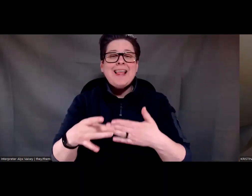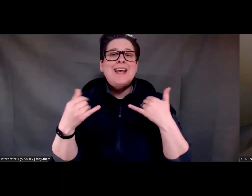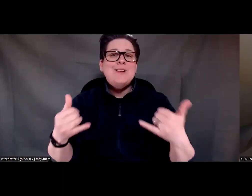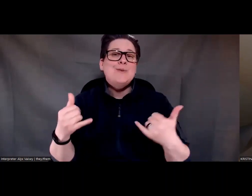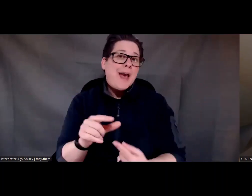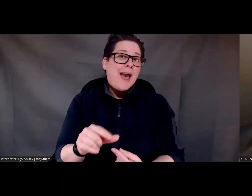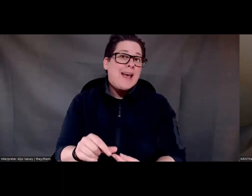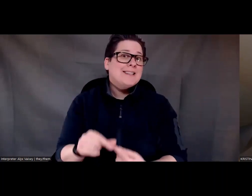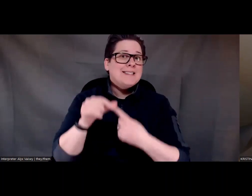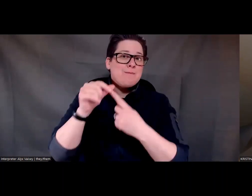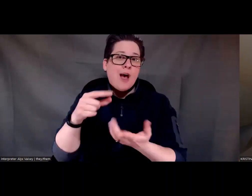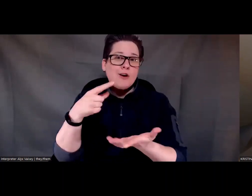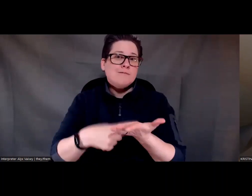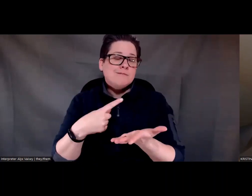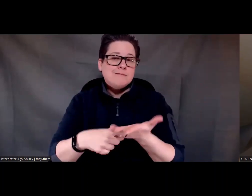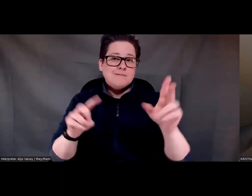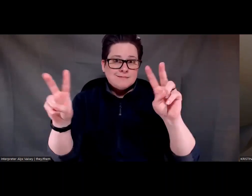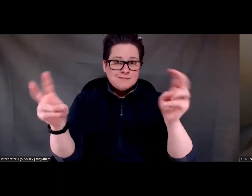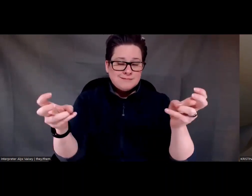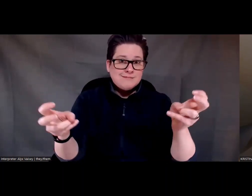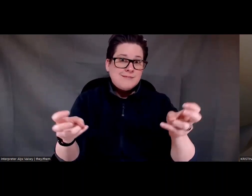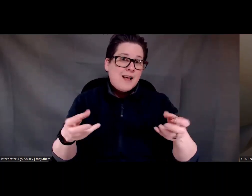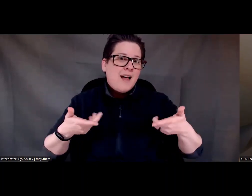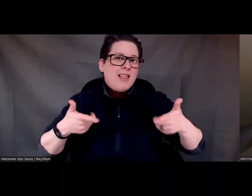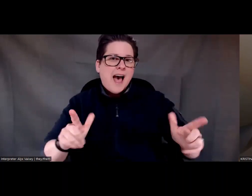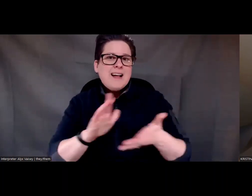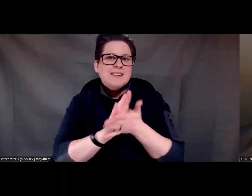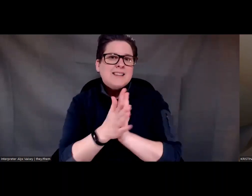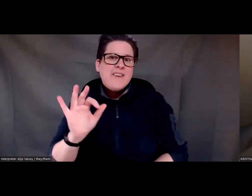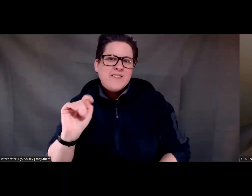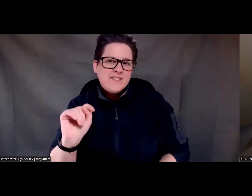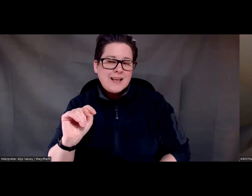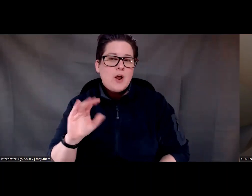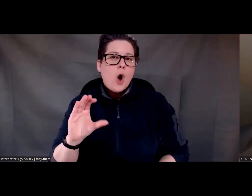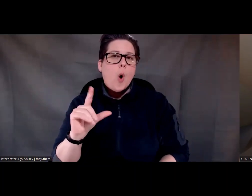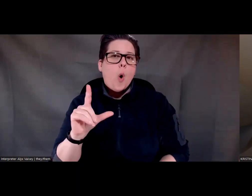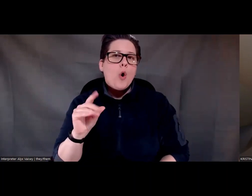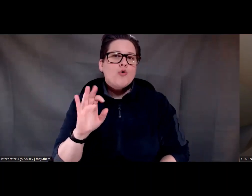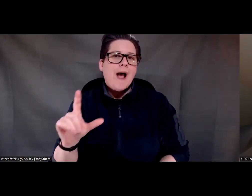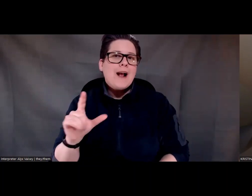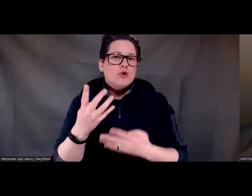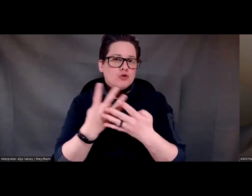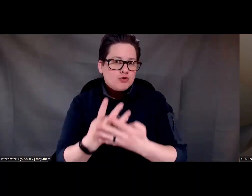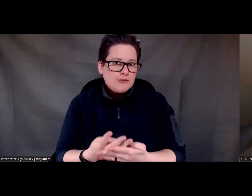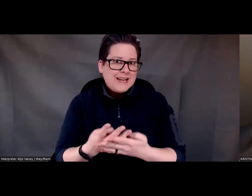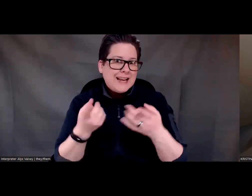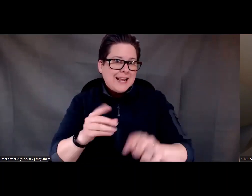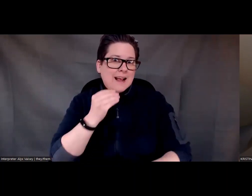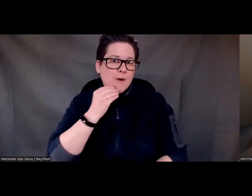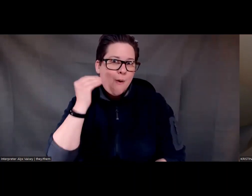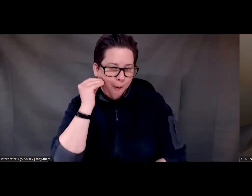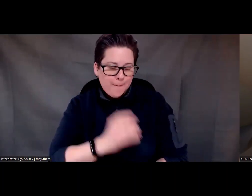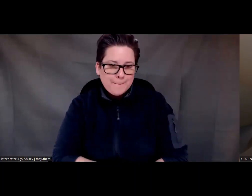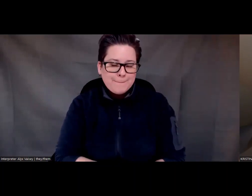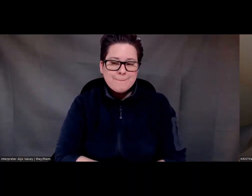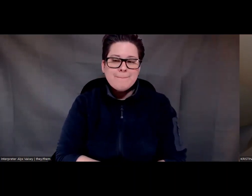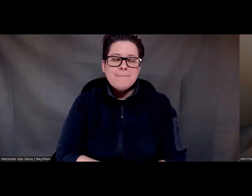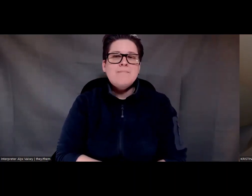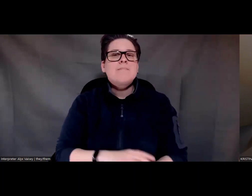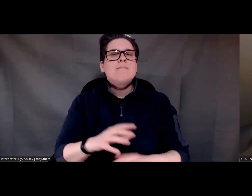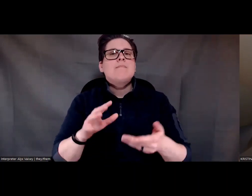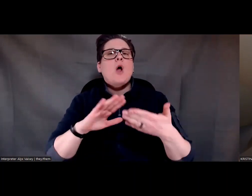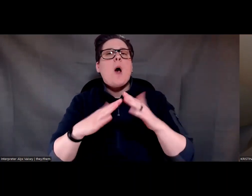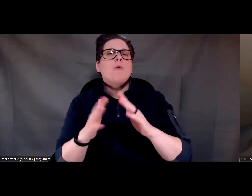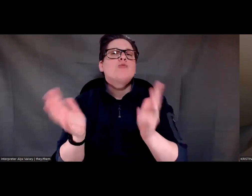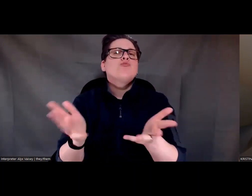special edition discussion titled, Let's Get Fit, Colorectal Cancer Screening at Home. Community Conversations on